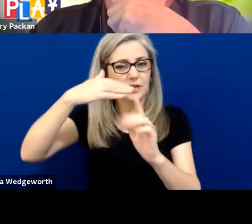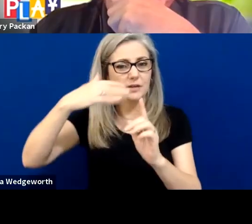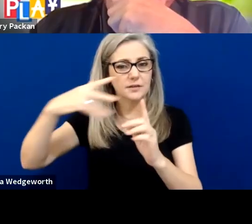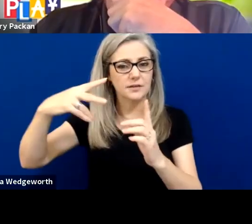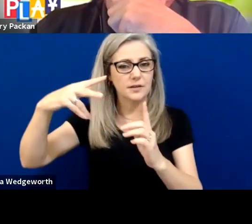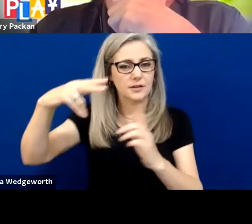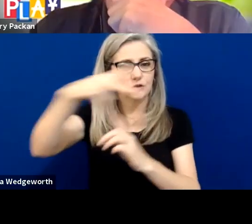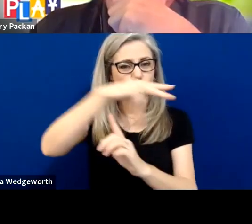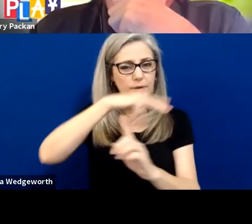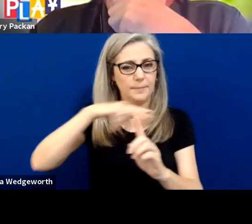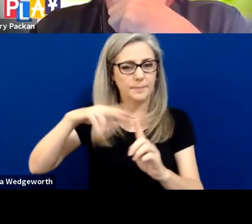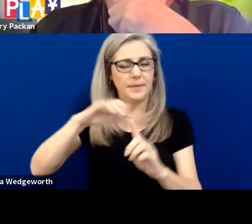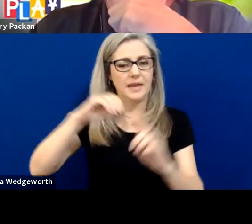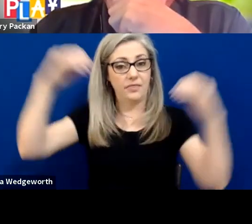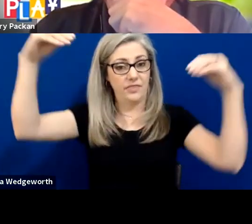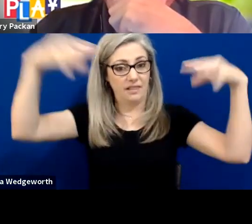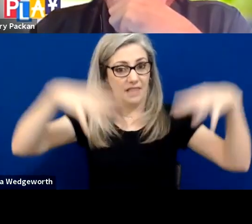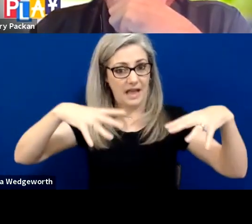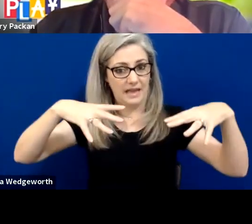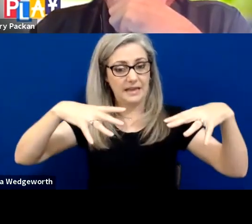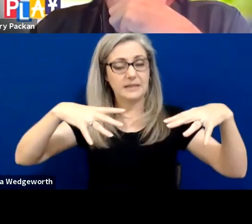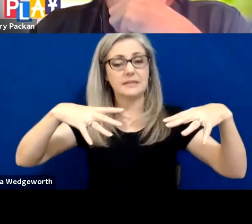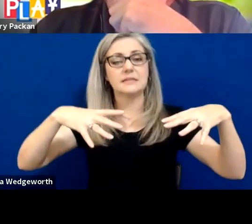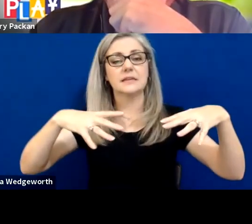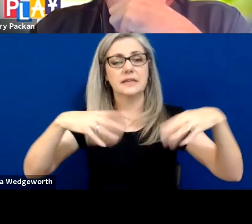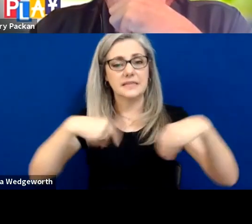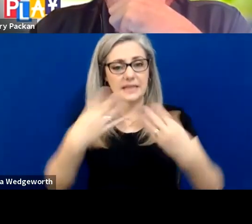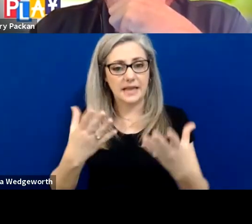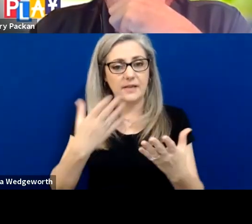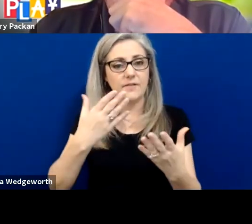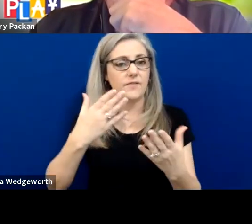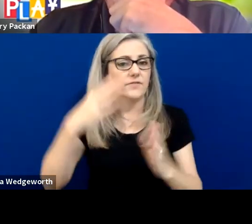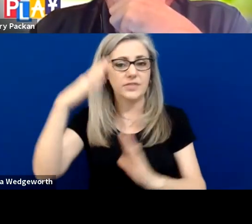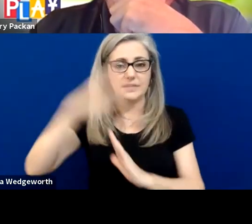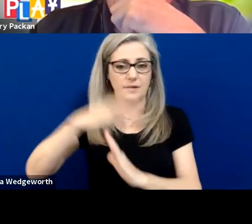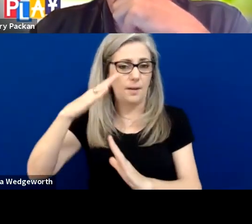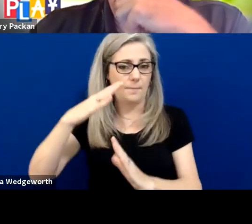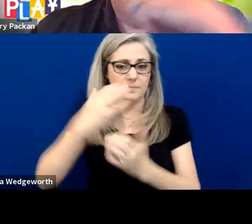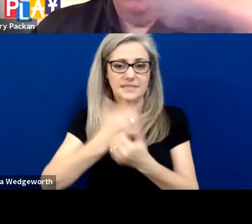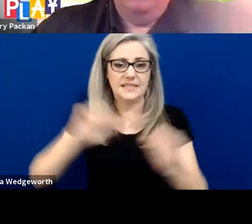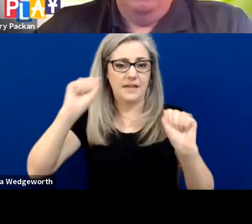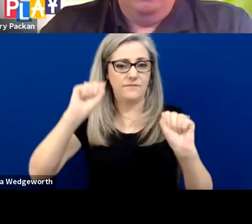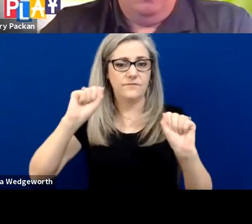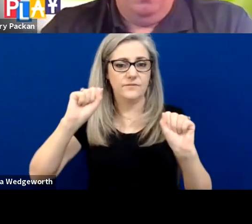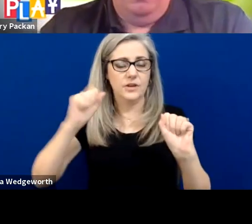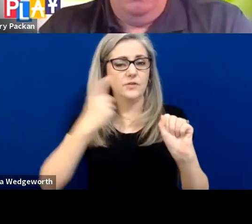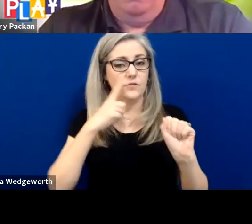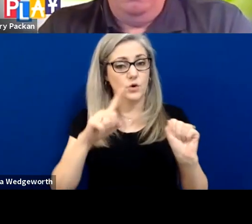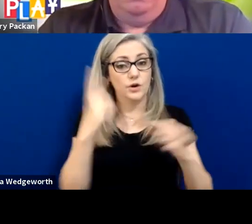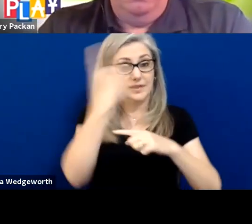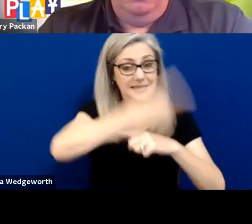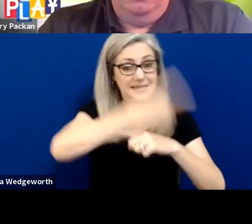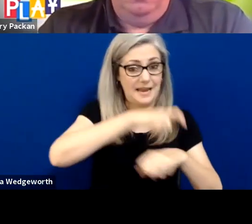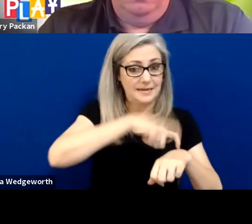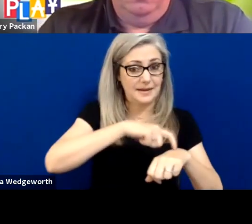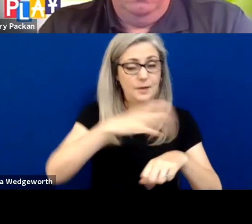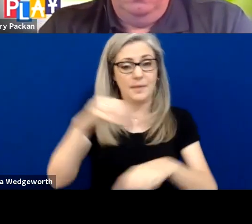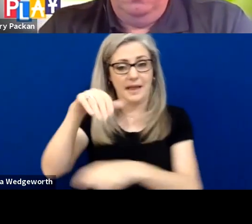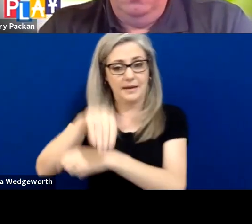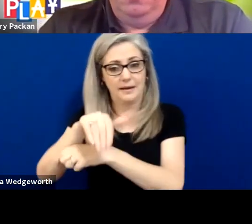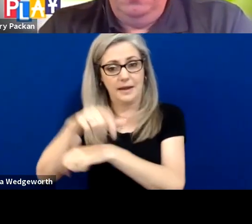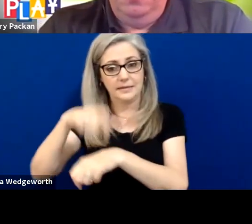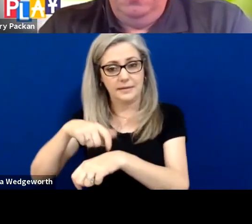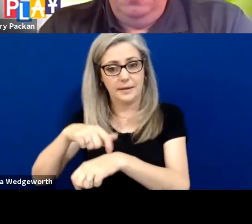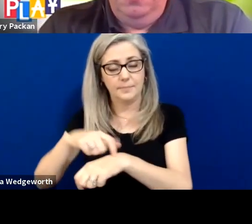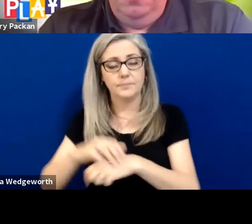to give you that optimal safety factor for during the day and at night. Okay. And just one